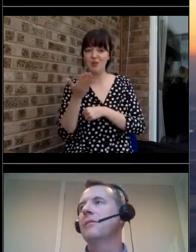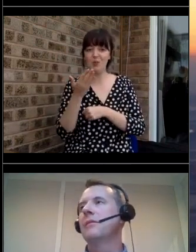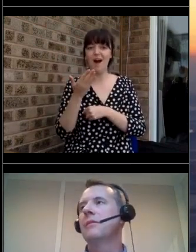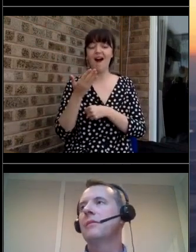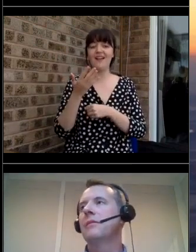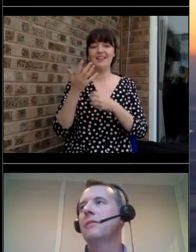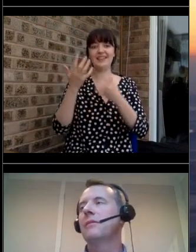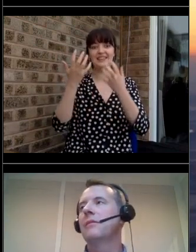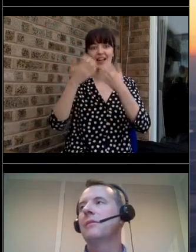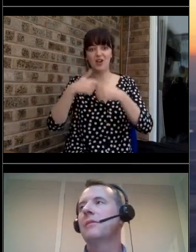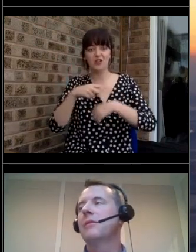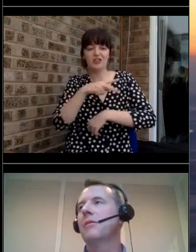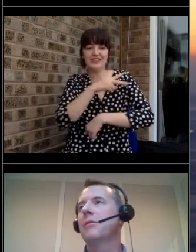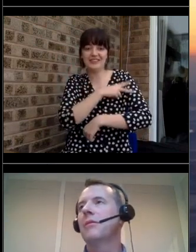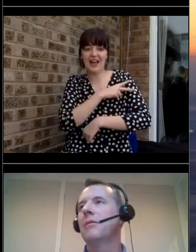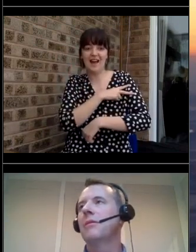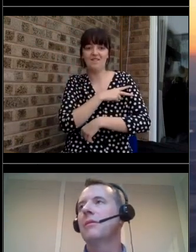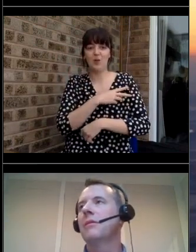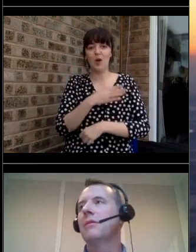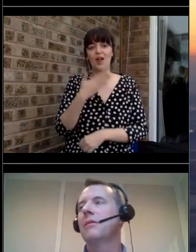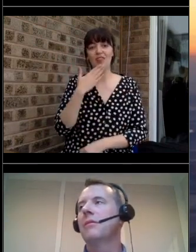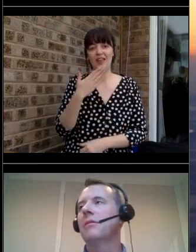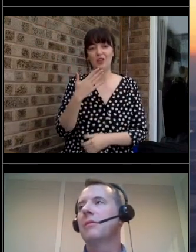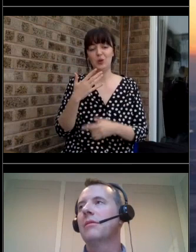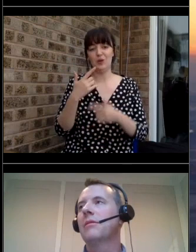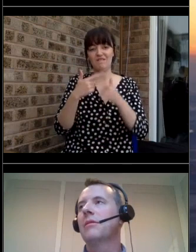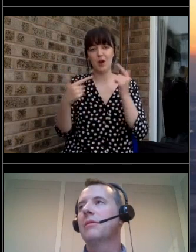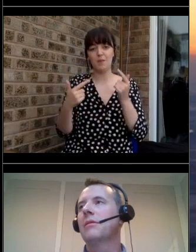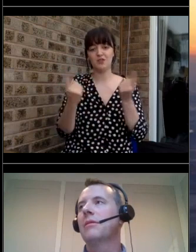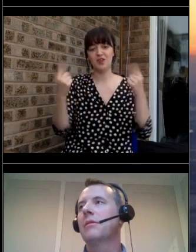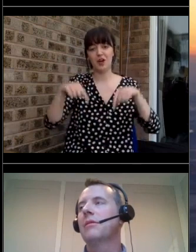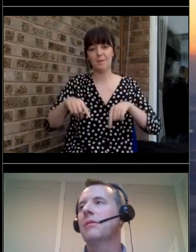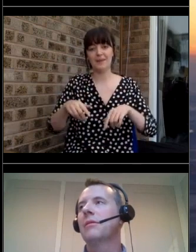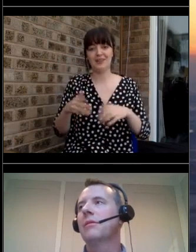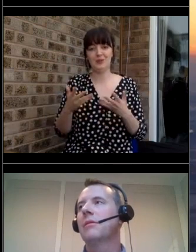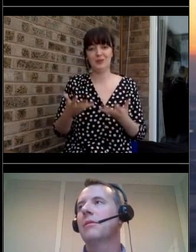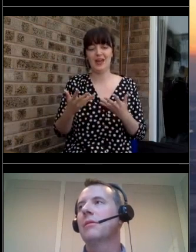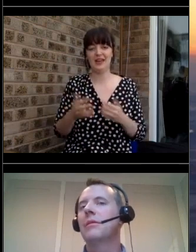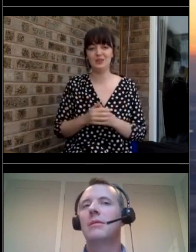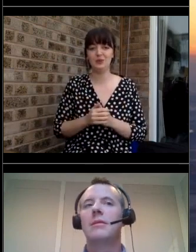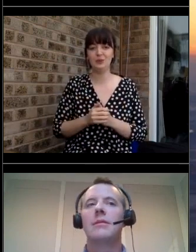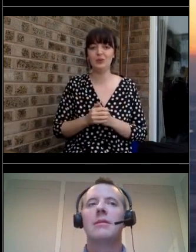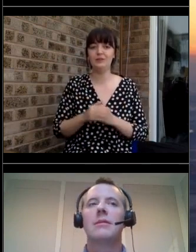wizardry possible, I just want to say thank you very much for joining us this evening to discuss the latest